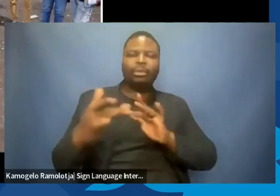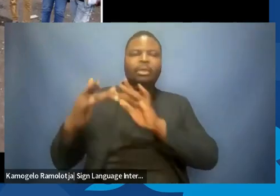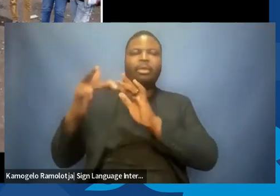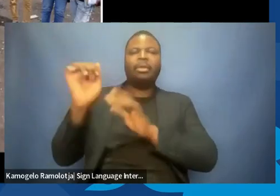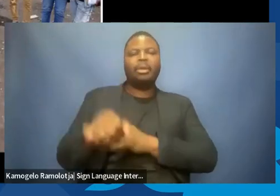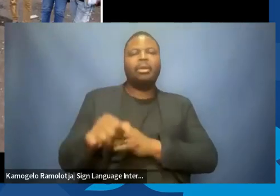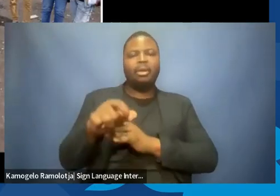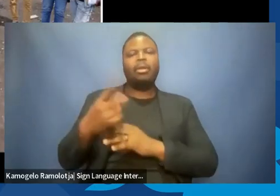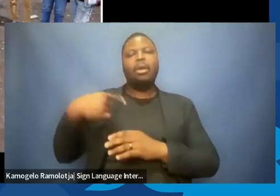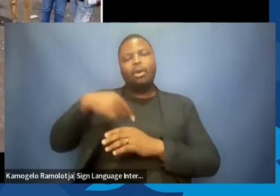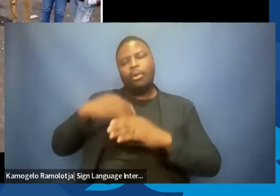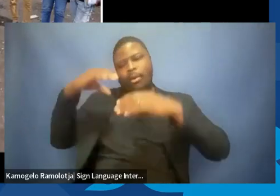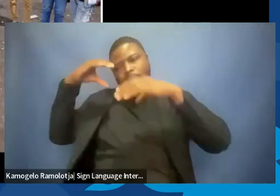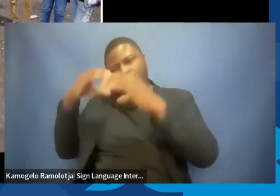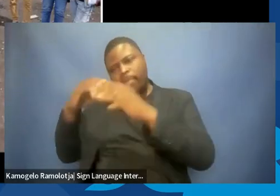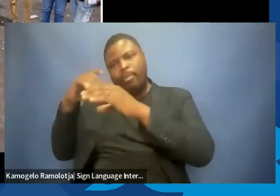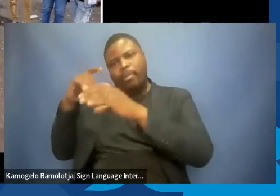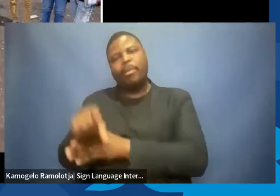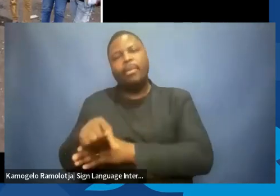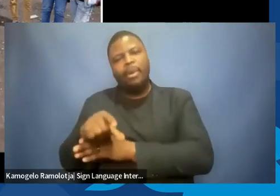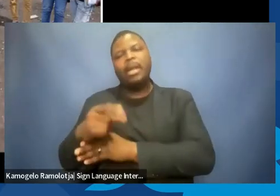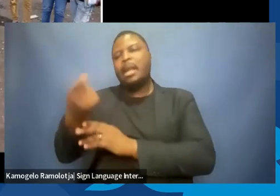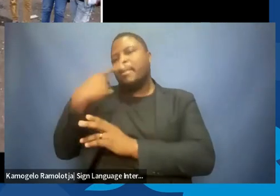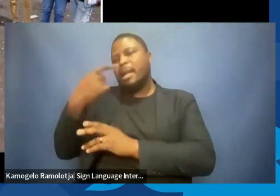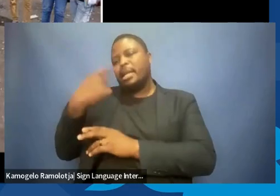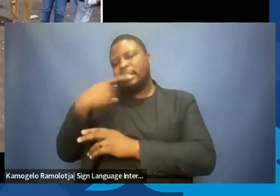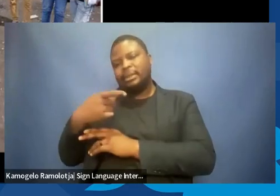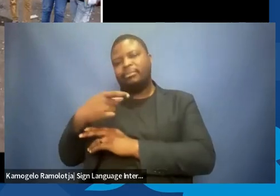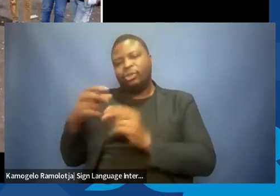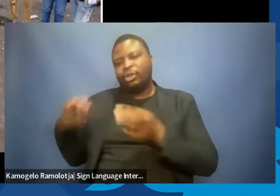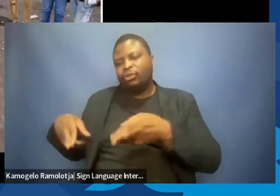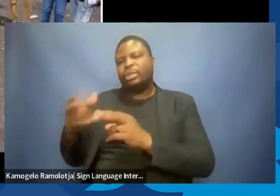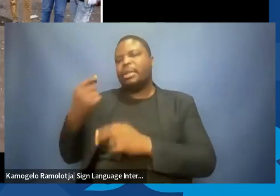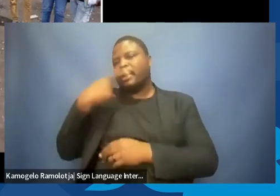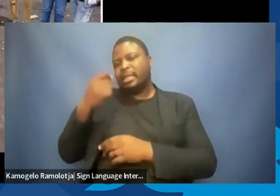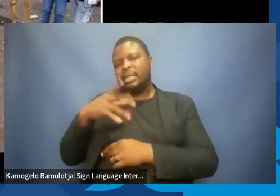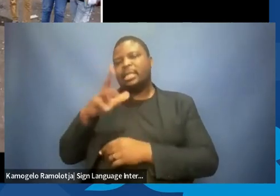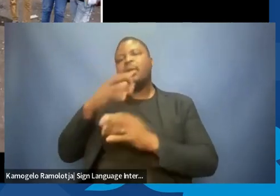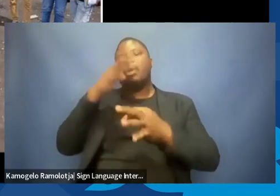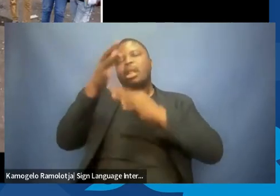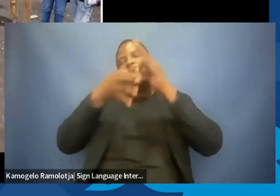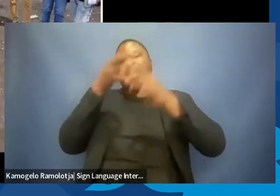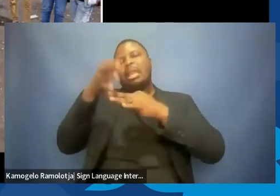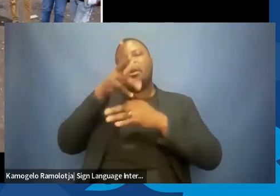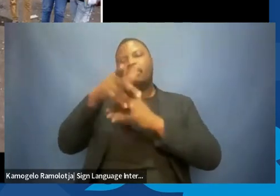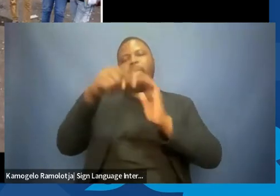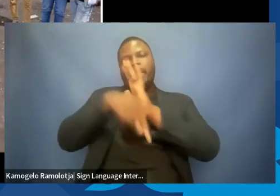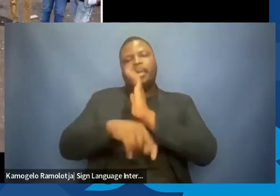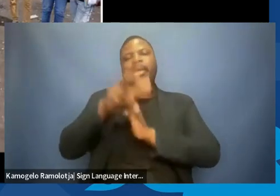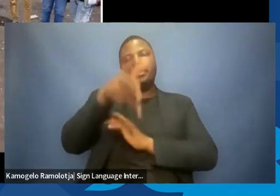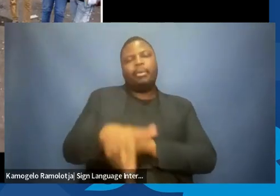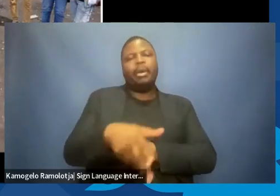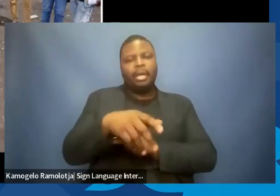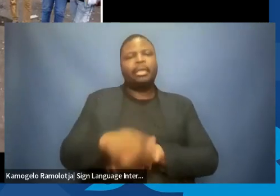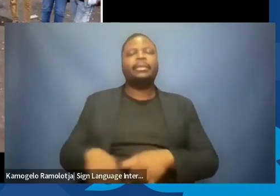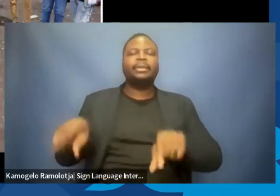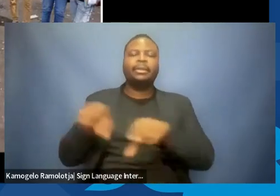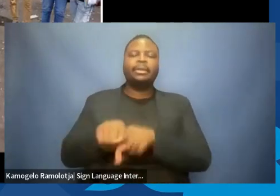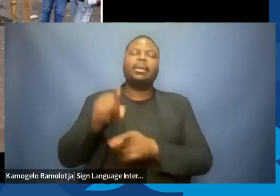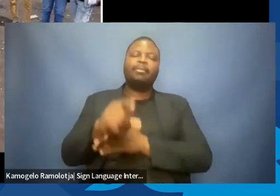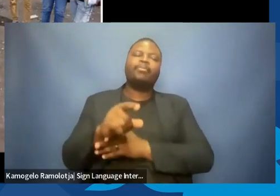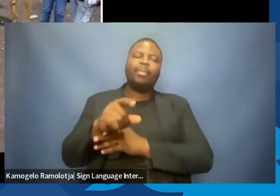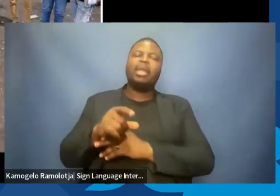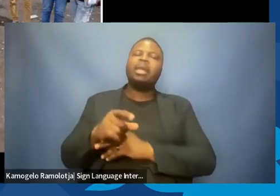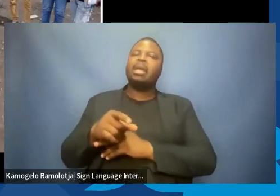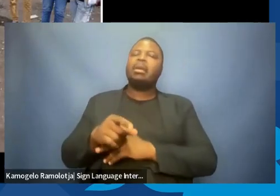services. So with the larger universal outreaches and campaigns, we partner. Our targeted outreaches, we do